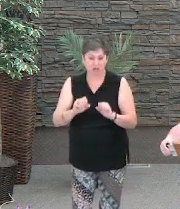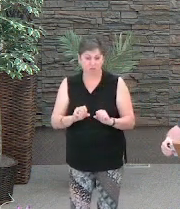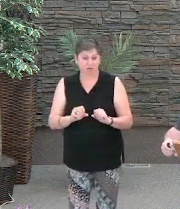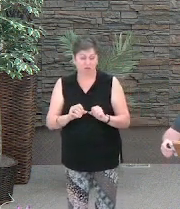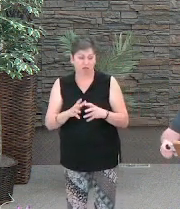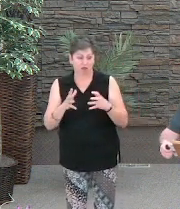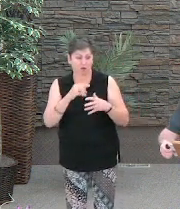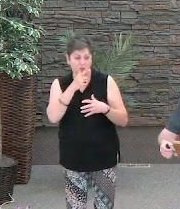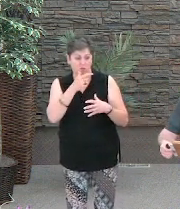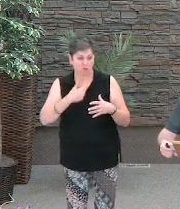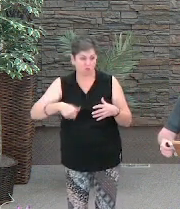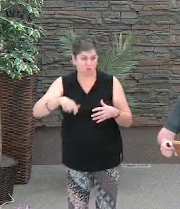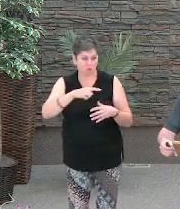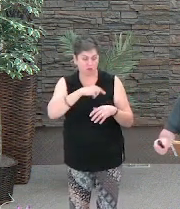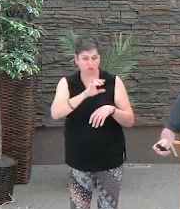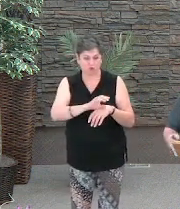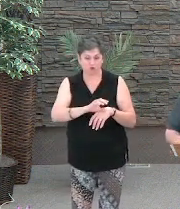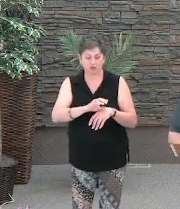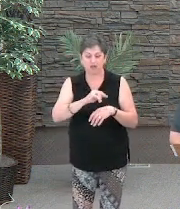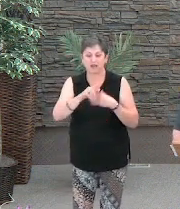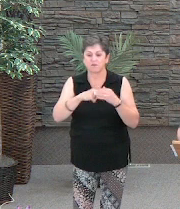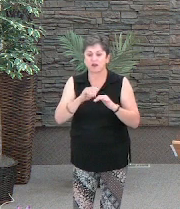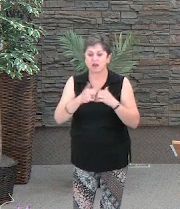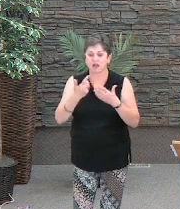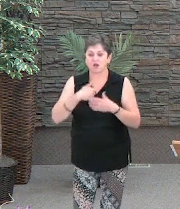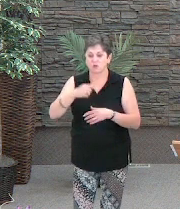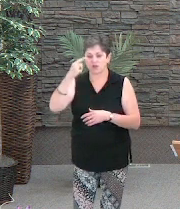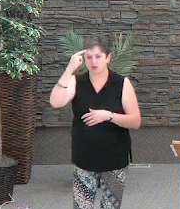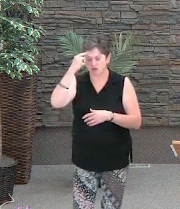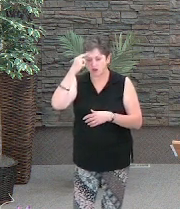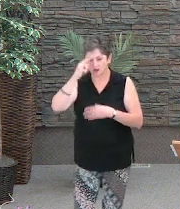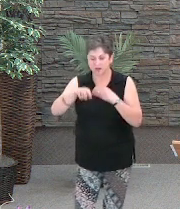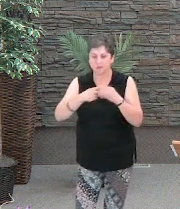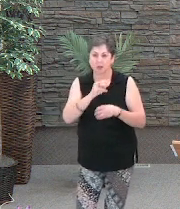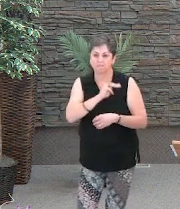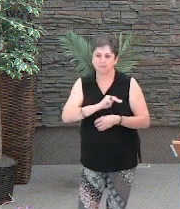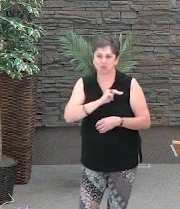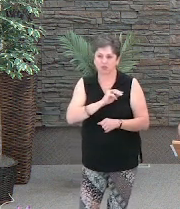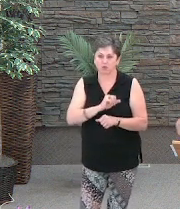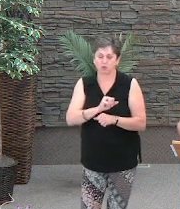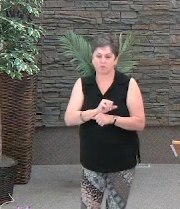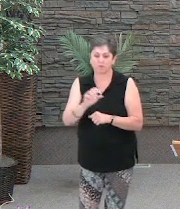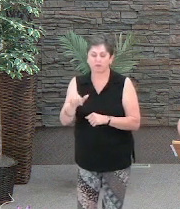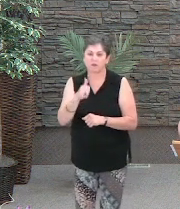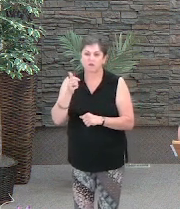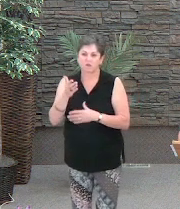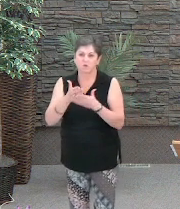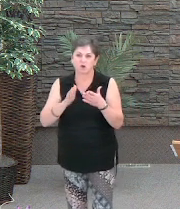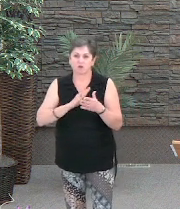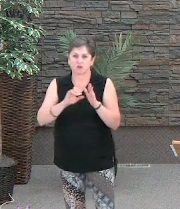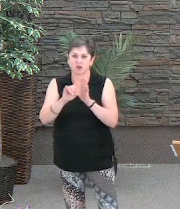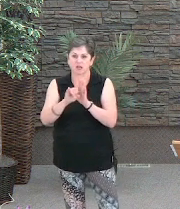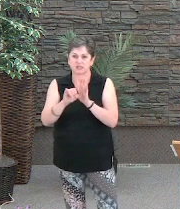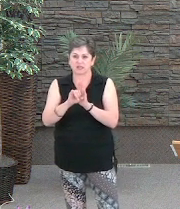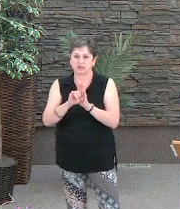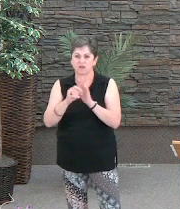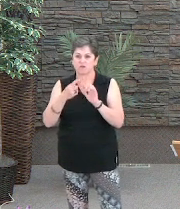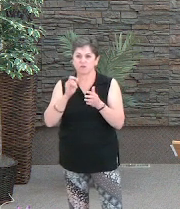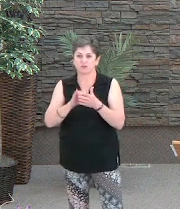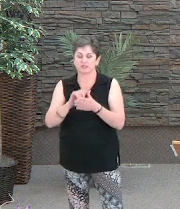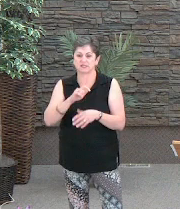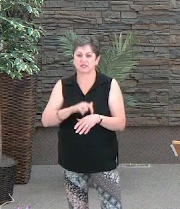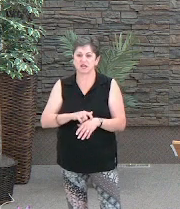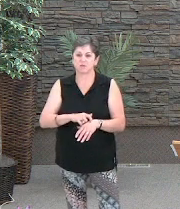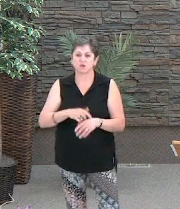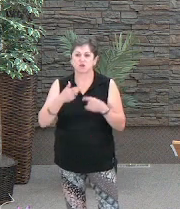we were. And it shaped a lot about how we thought about mission. Another piece of our identity that came from this time